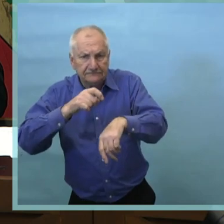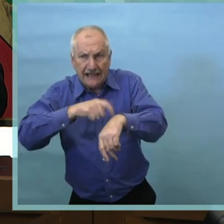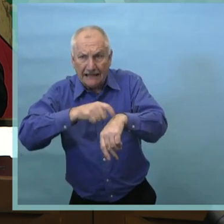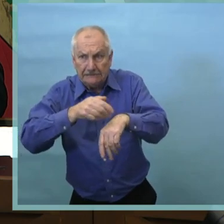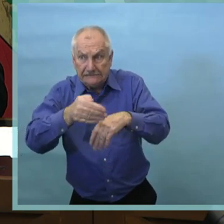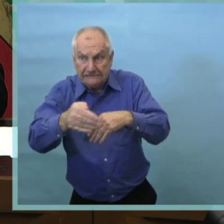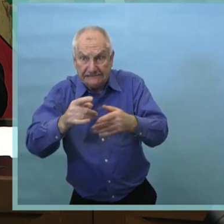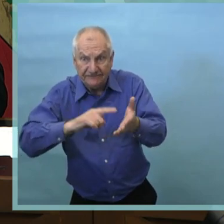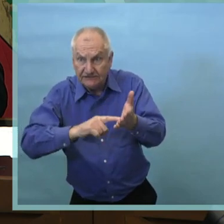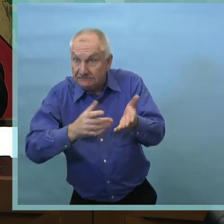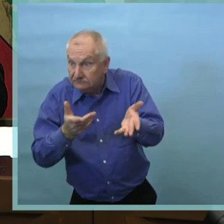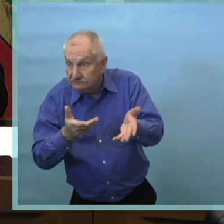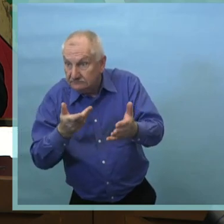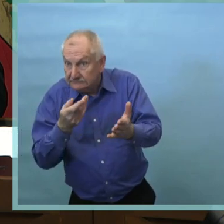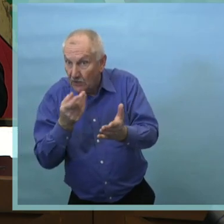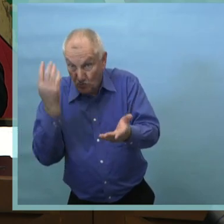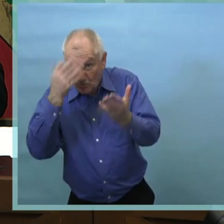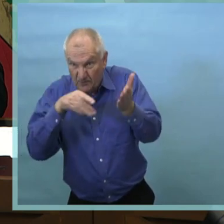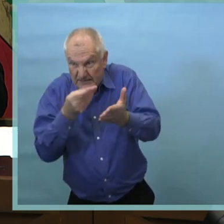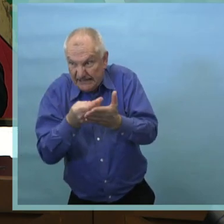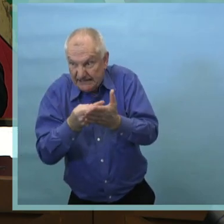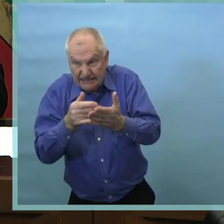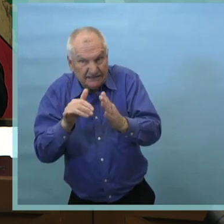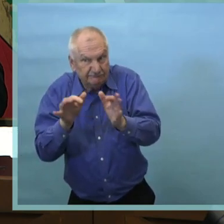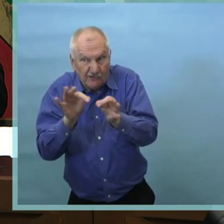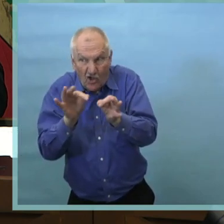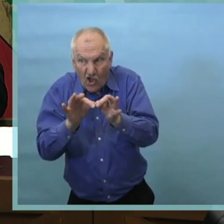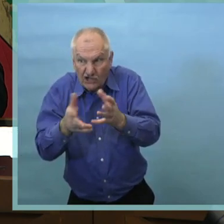the economic impact of the flooding so far?